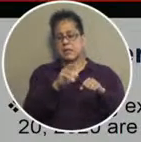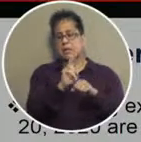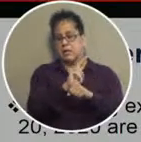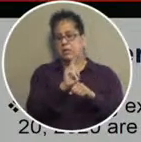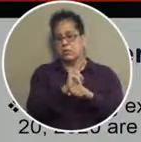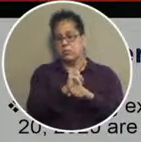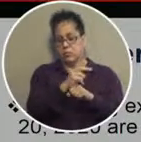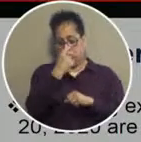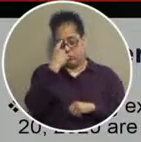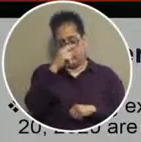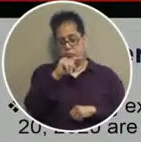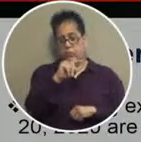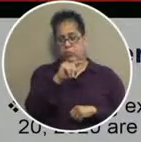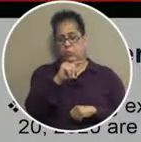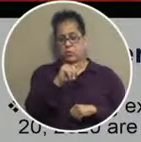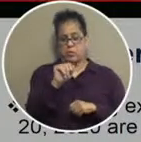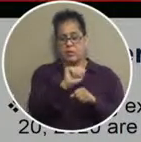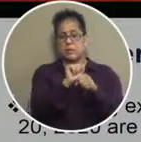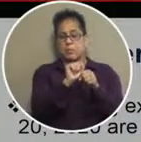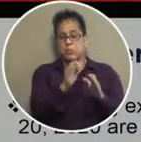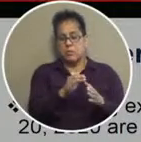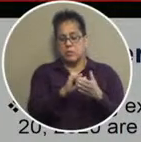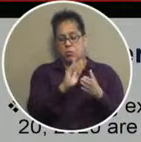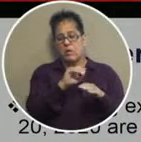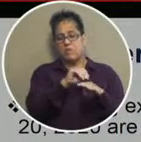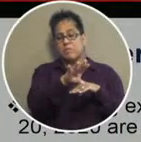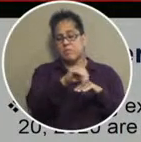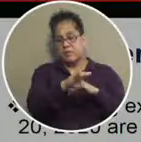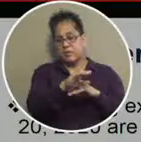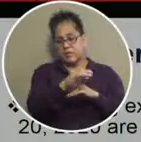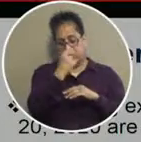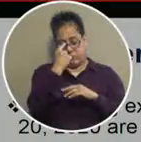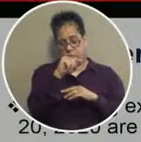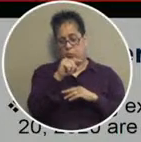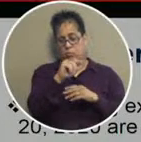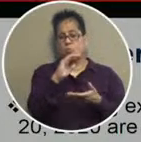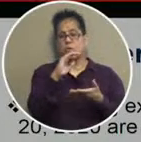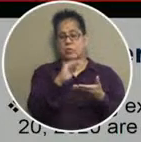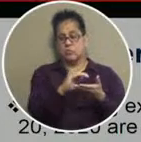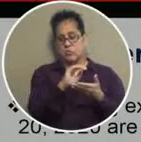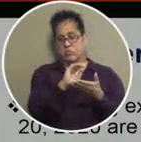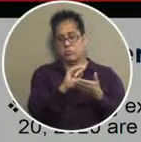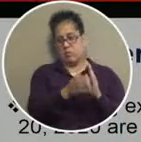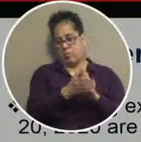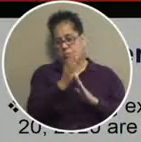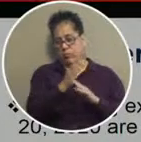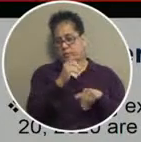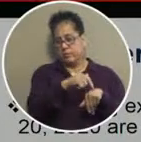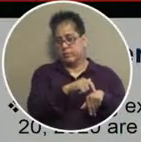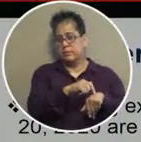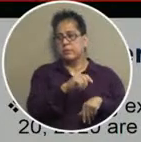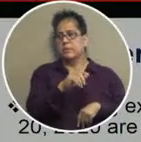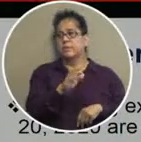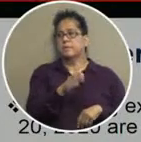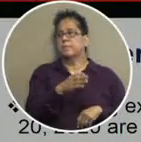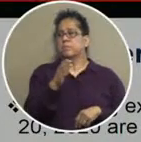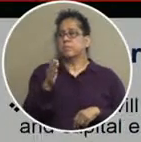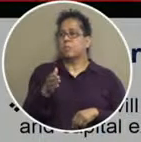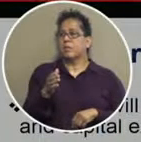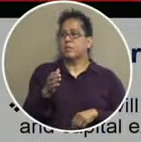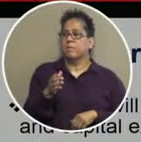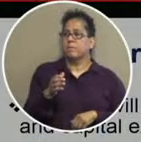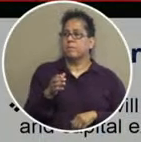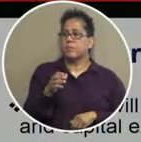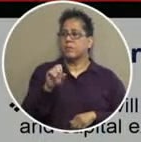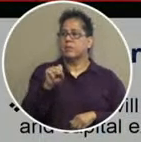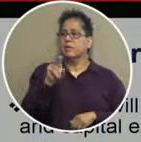for those employees that have been impacted as a result of the reduced operations. And so next slide, please.